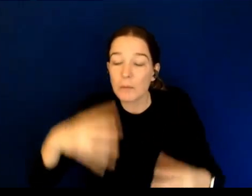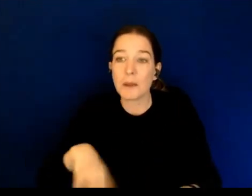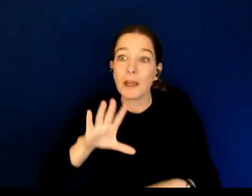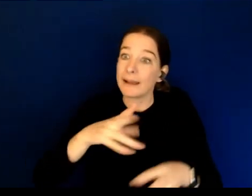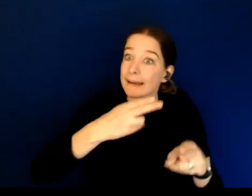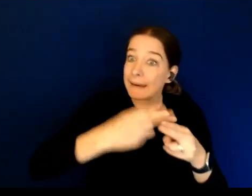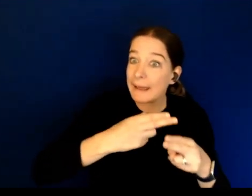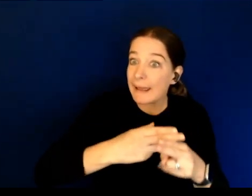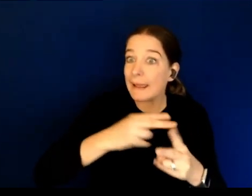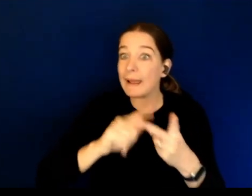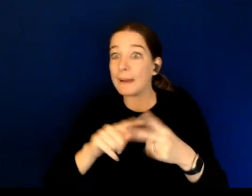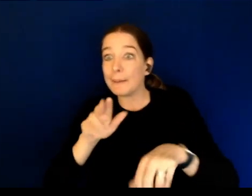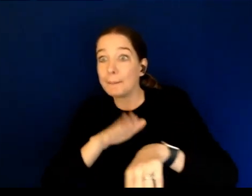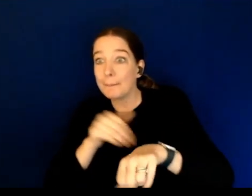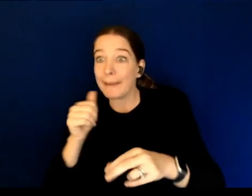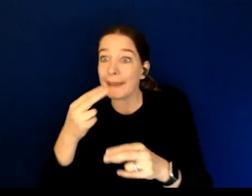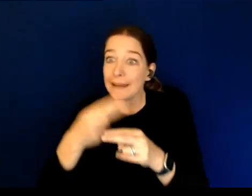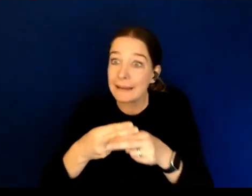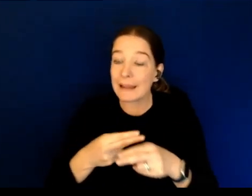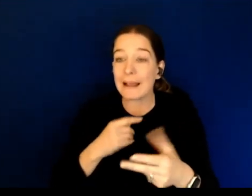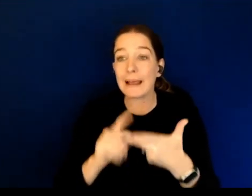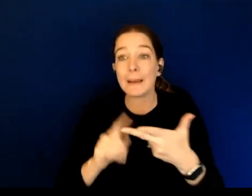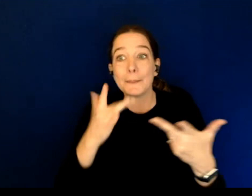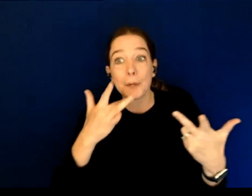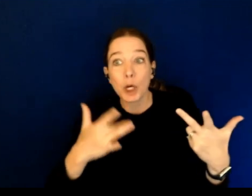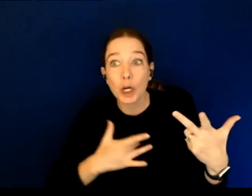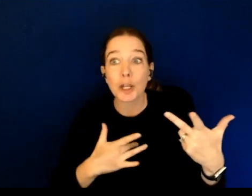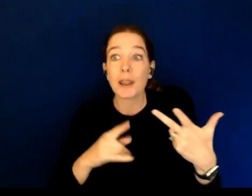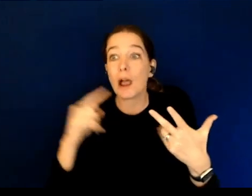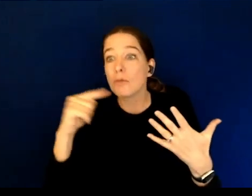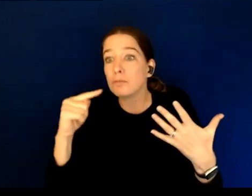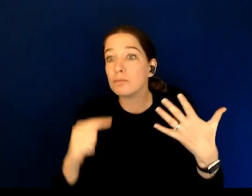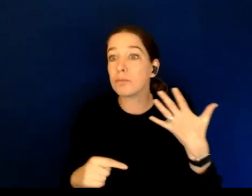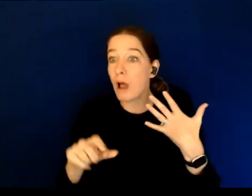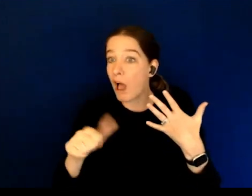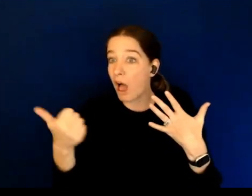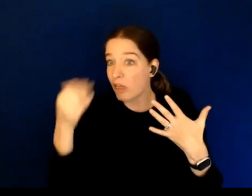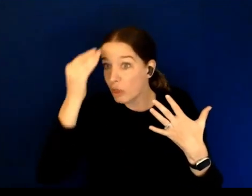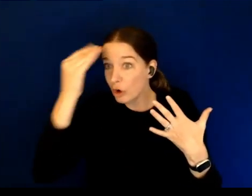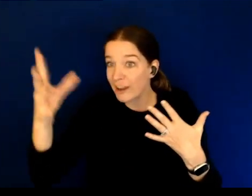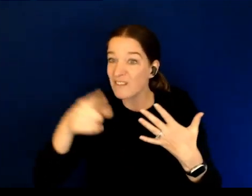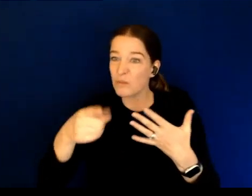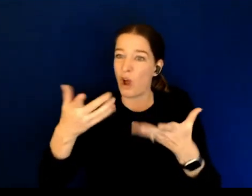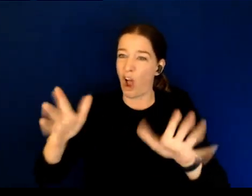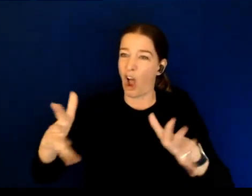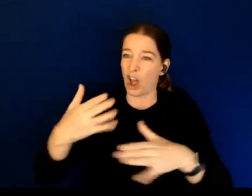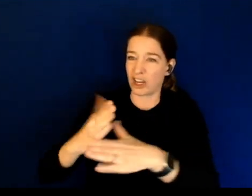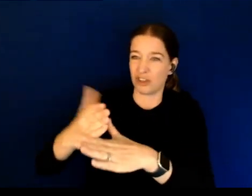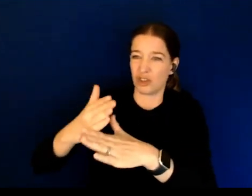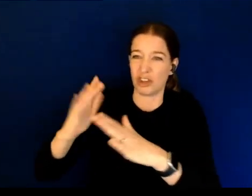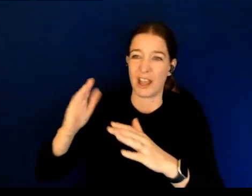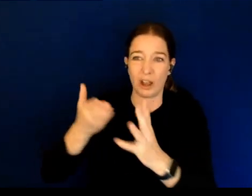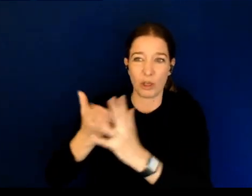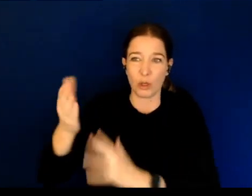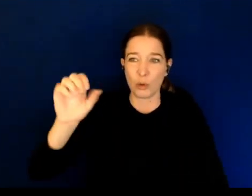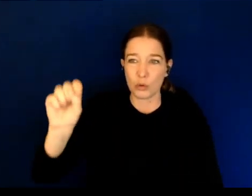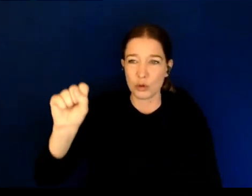as your name, your pet's names, birth date, or any information you share in social